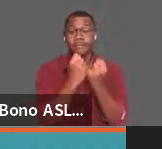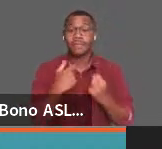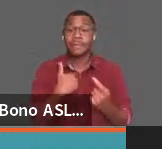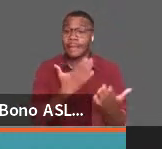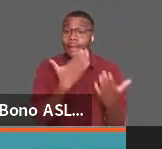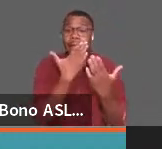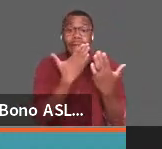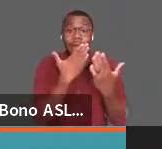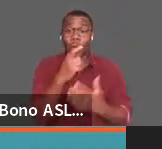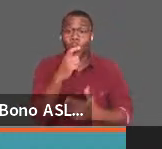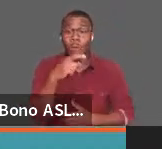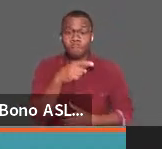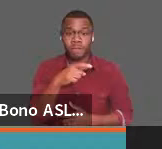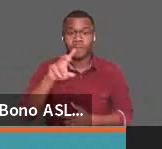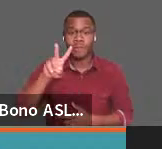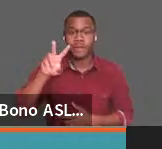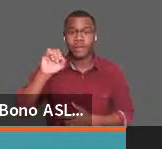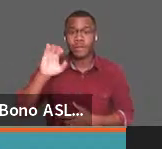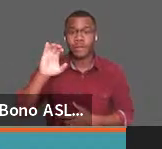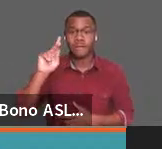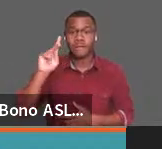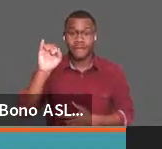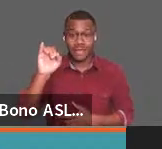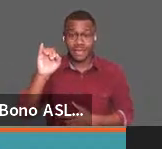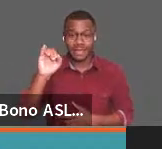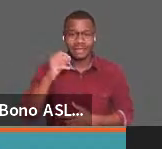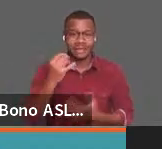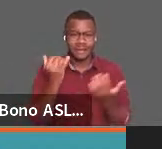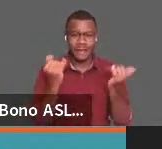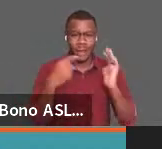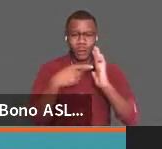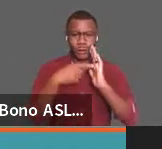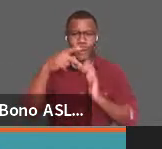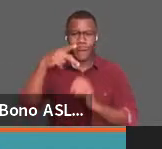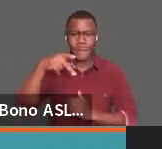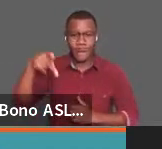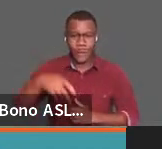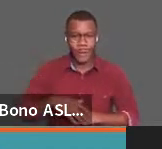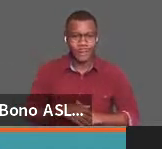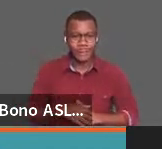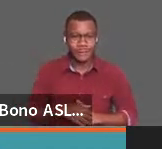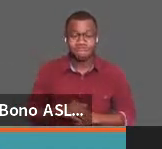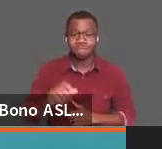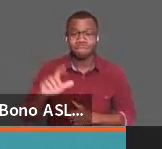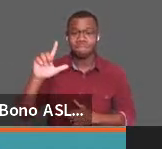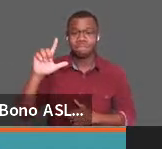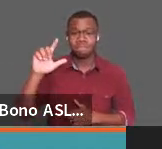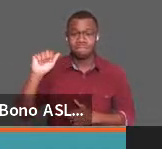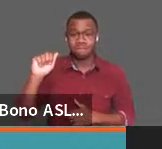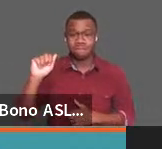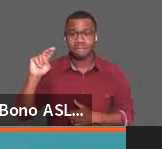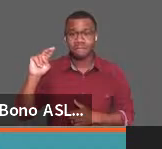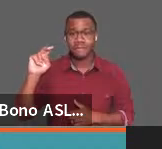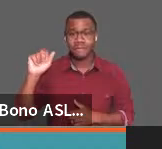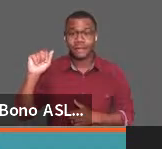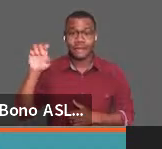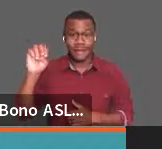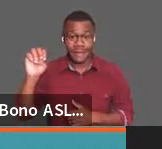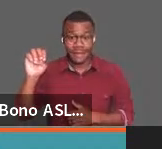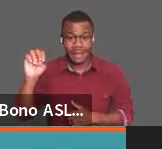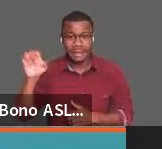PowerPoint, Lene, and Cynthia, who are, have been on the tech team, Kirk, who's also